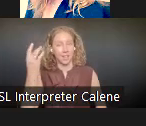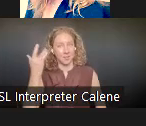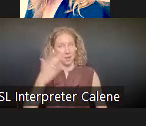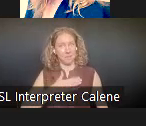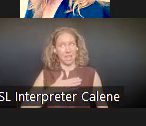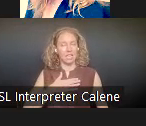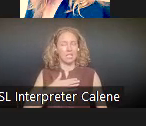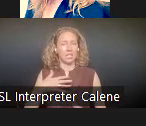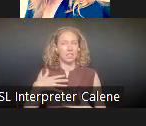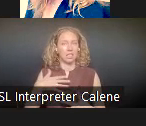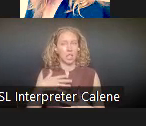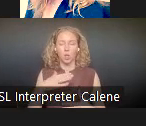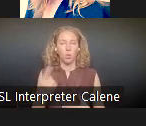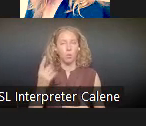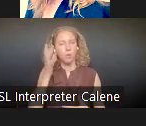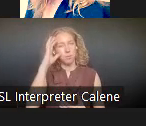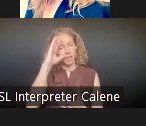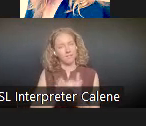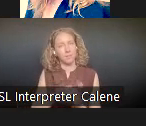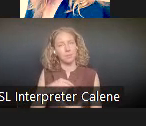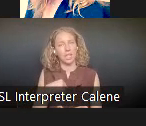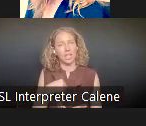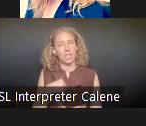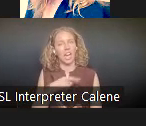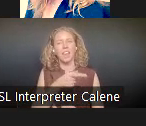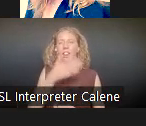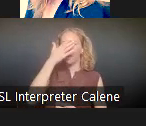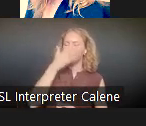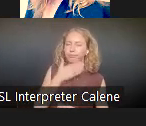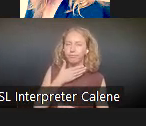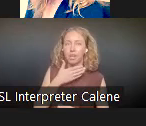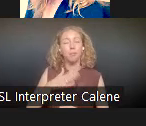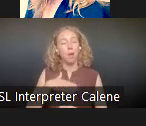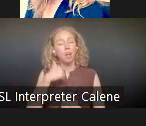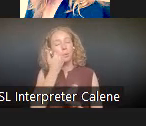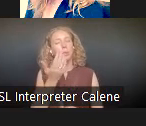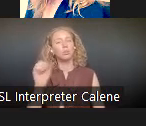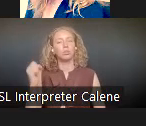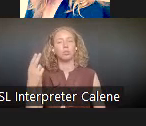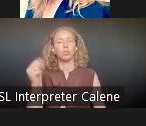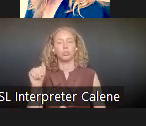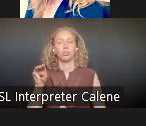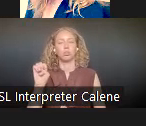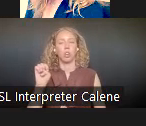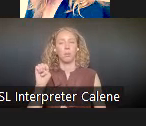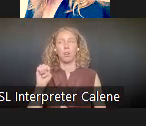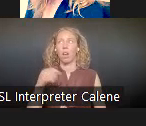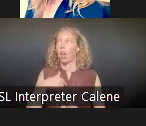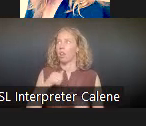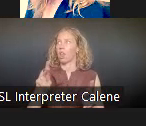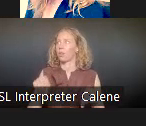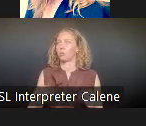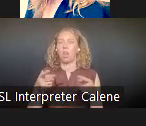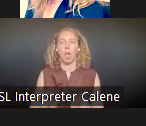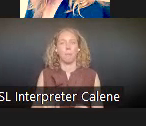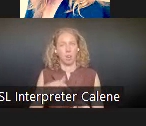fear that nobody was going to believe me. It was because of my shame of this. I allowed this to happen because I let him in